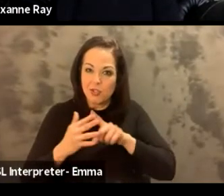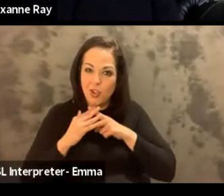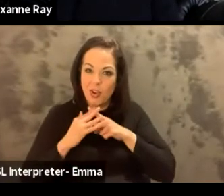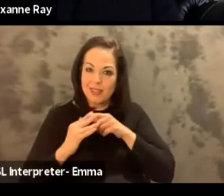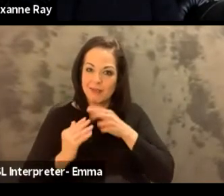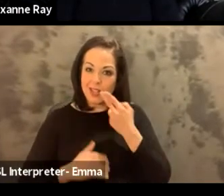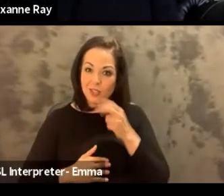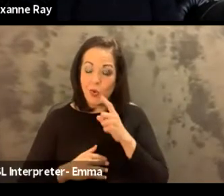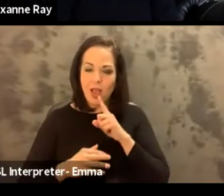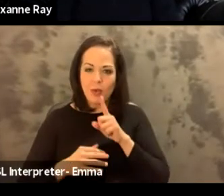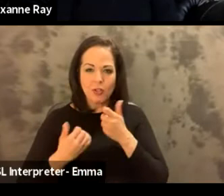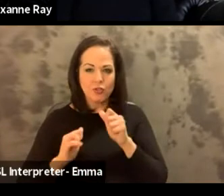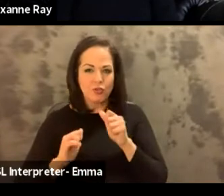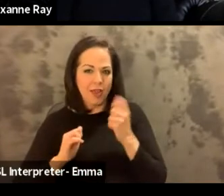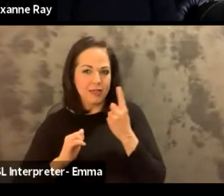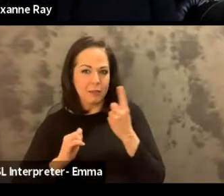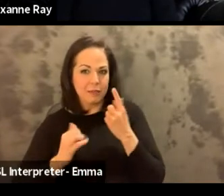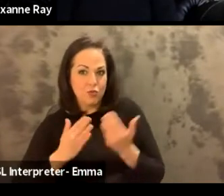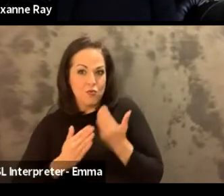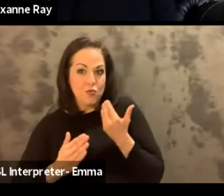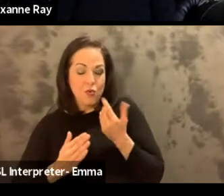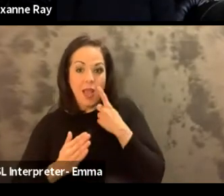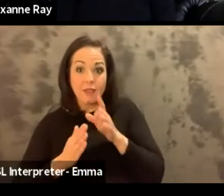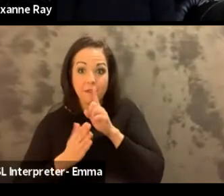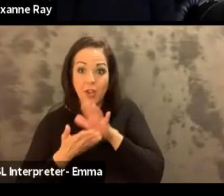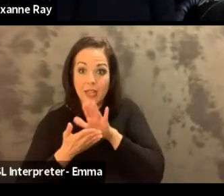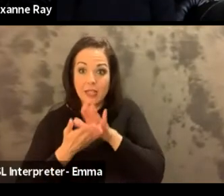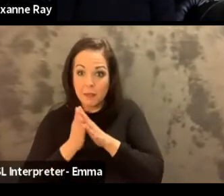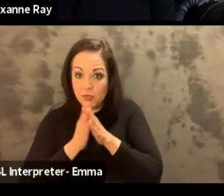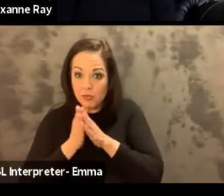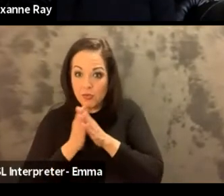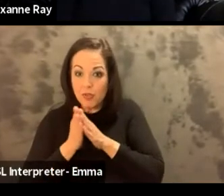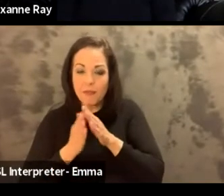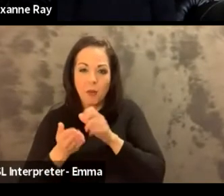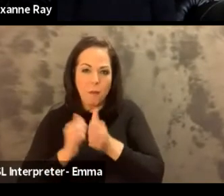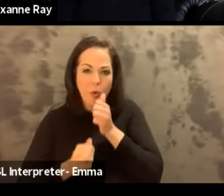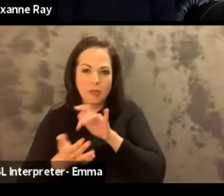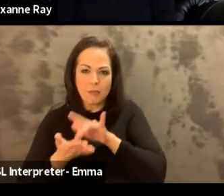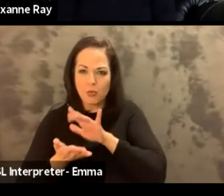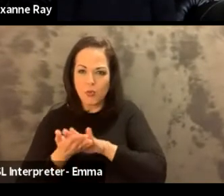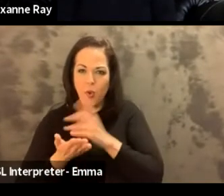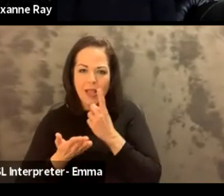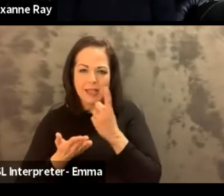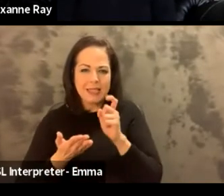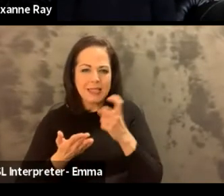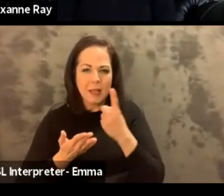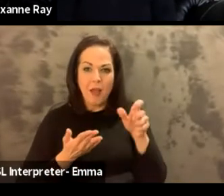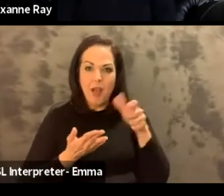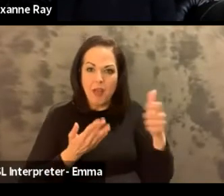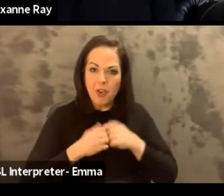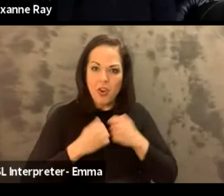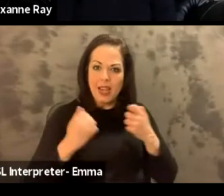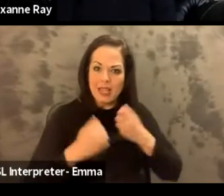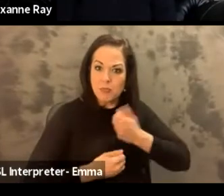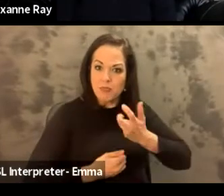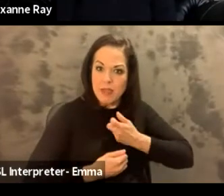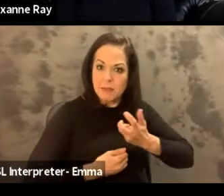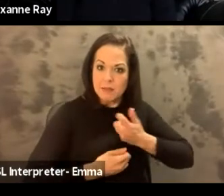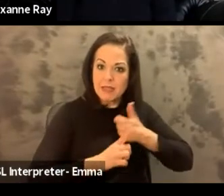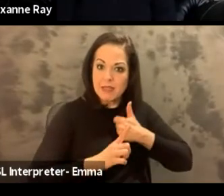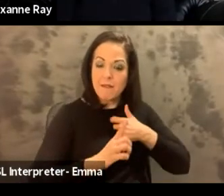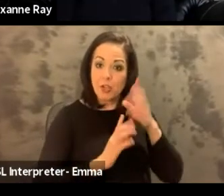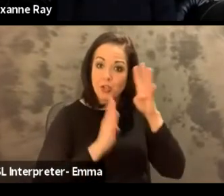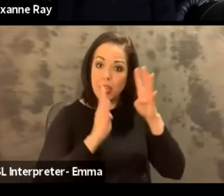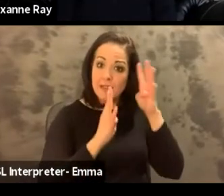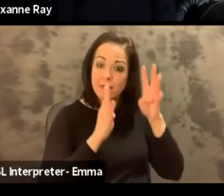I was very academically driven through most of middle school, and I just needed a different outlet to express myself creatively. But before that,